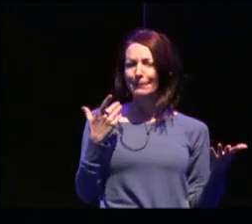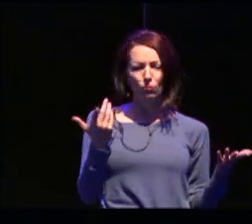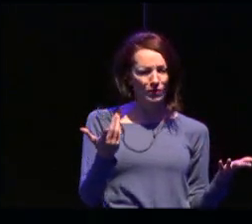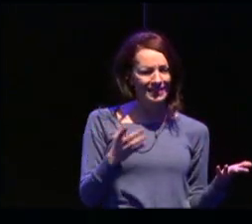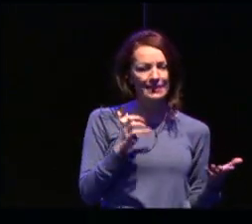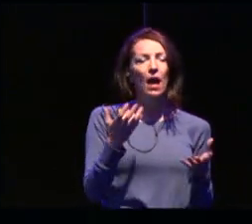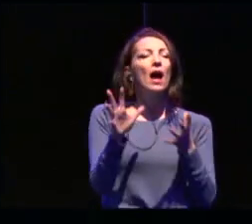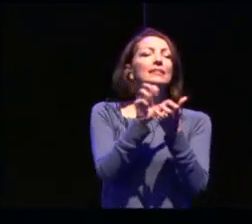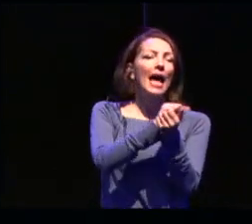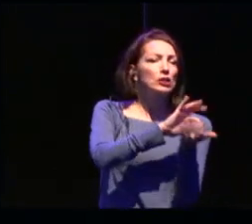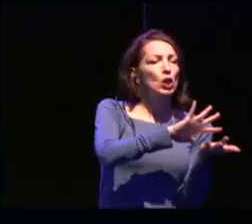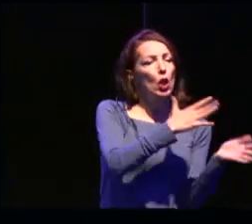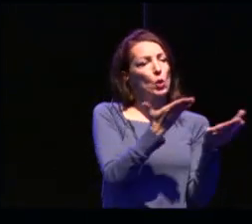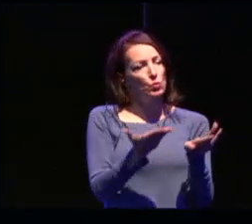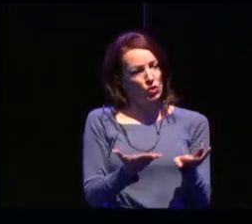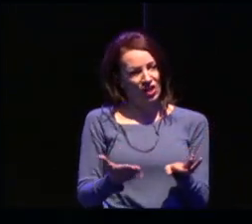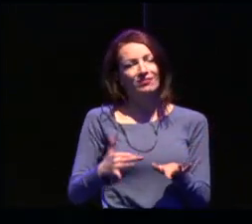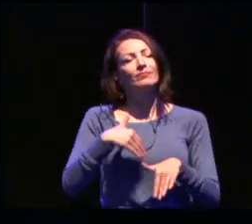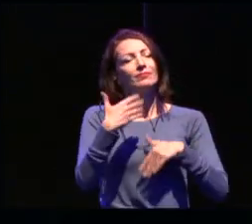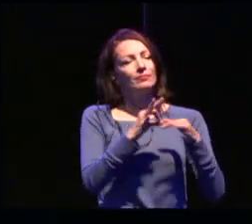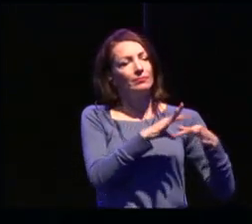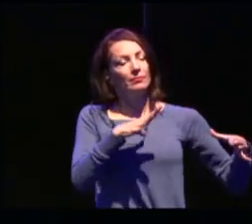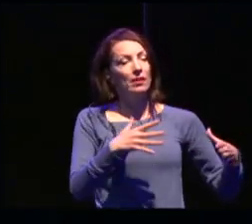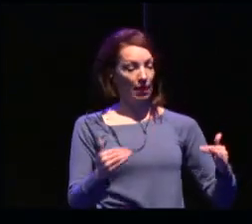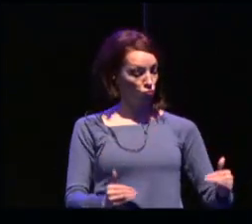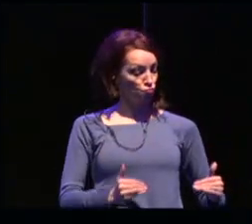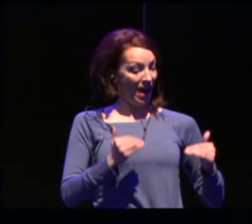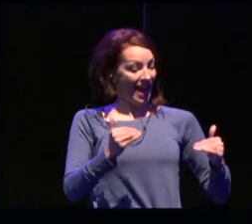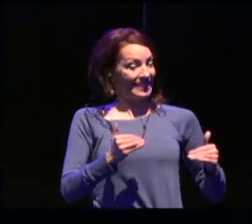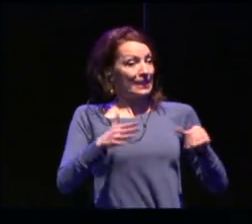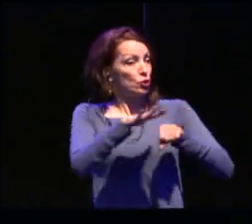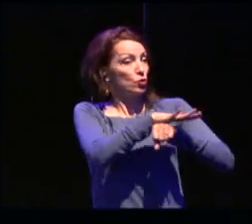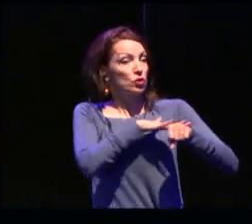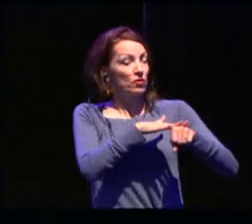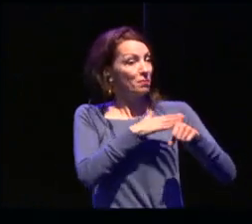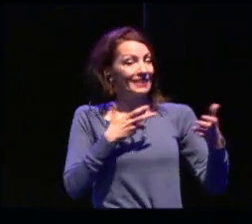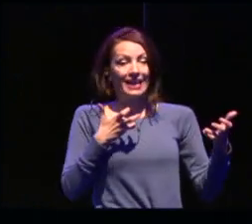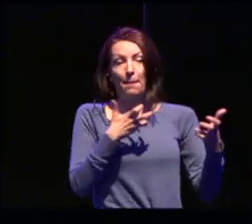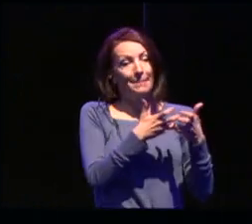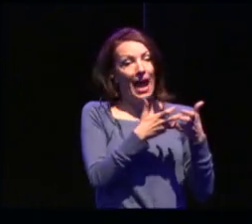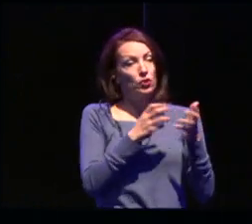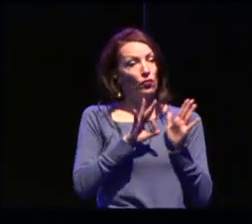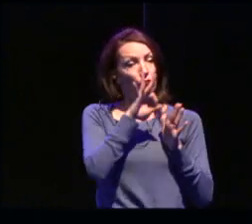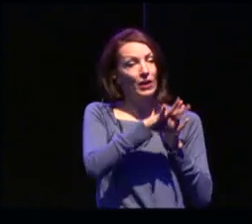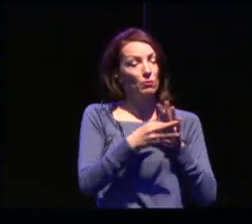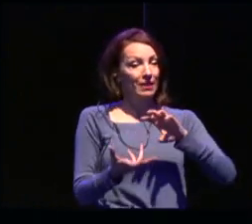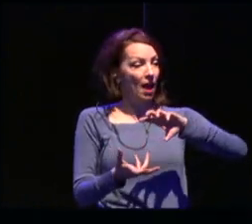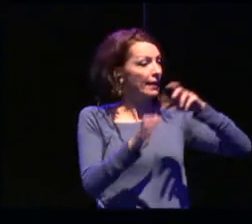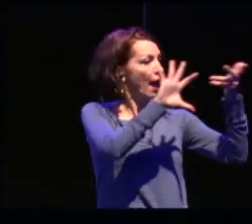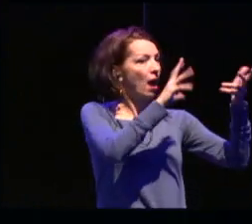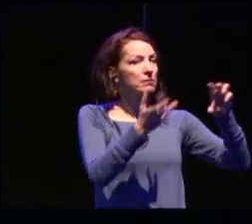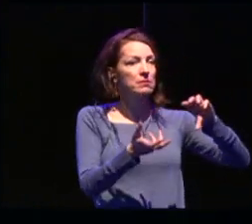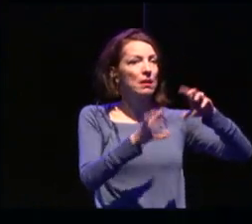There's dissolution and dissolution. In other words, there is stuff rising to the surface that no longer fit in that high frequency, and it's causing a lot of chaos, you